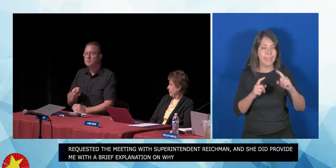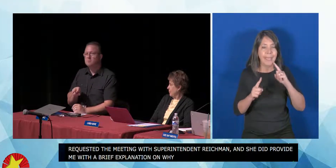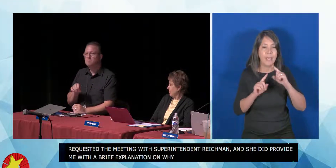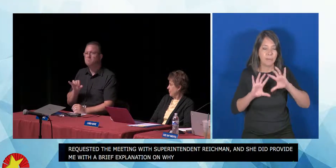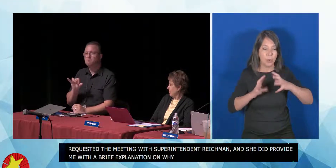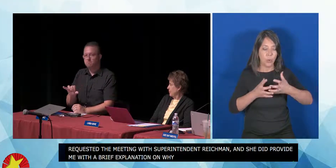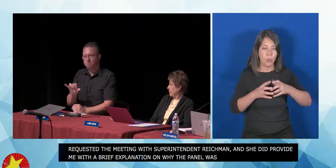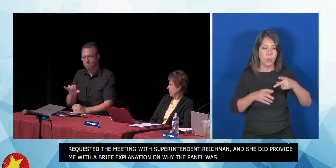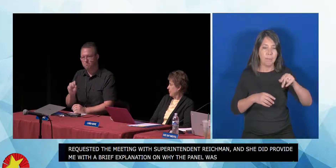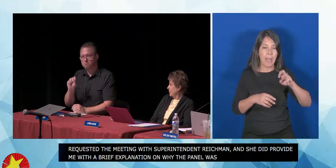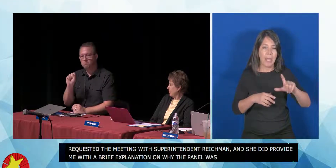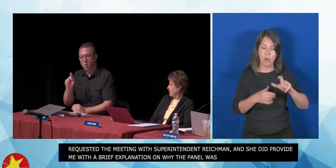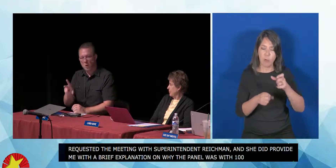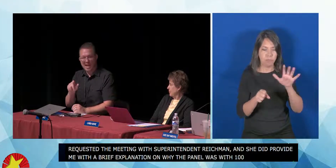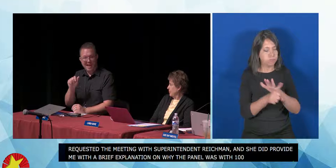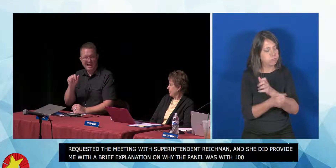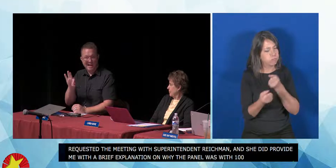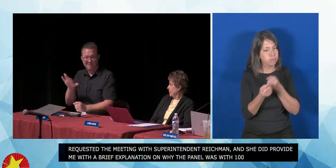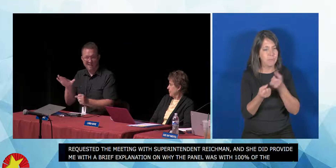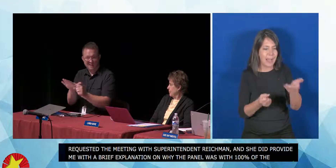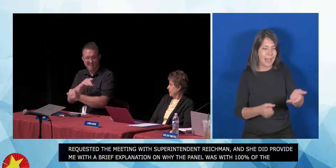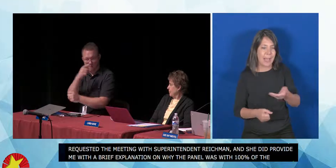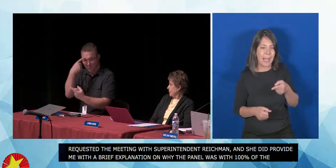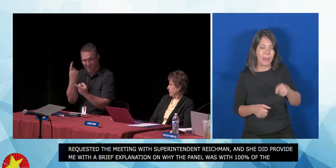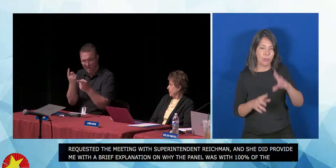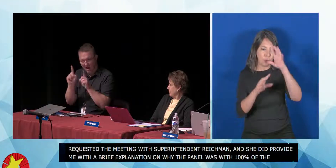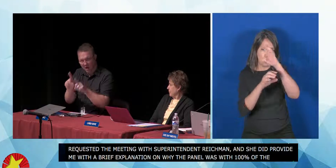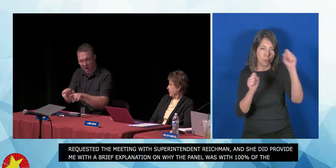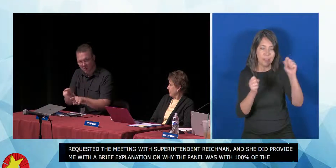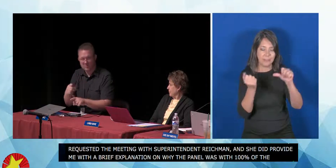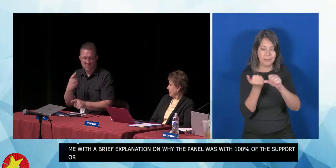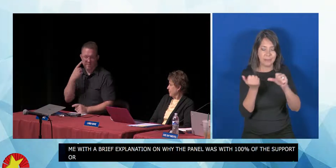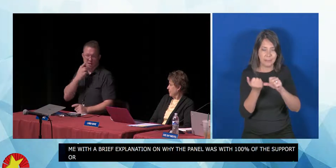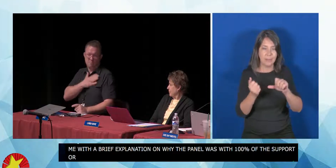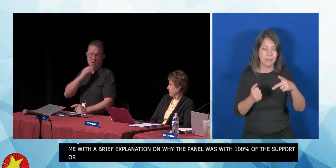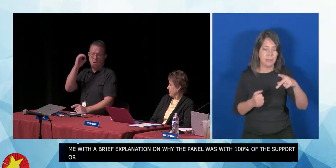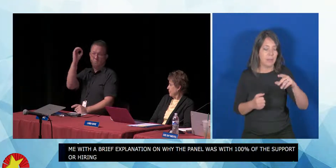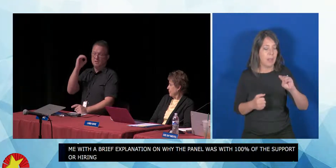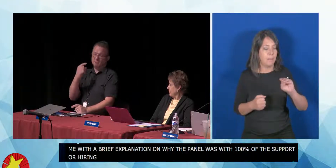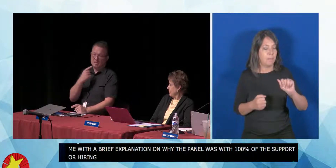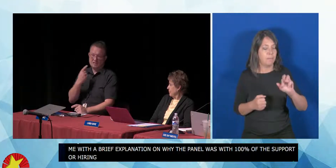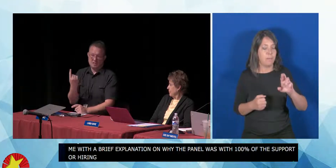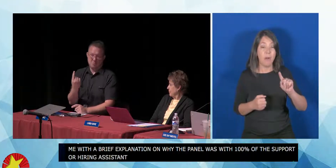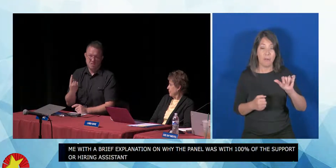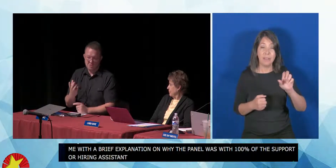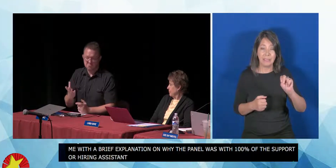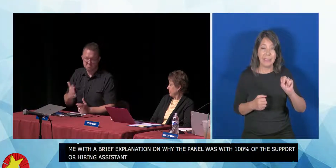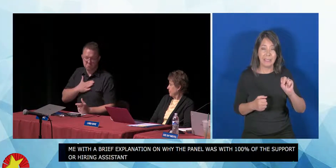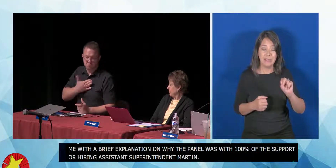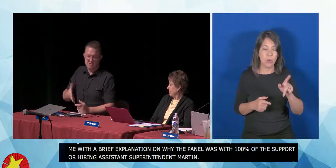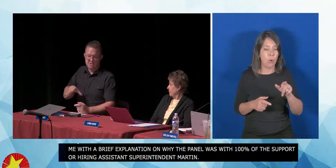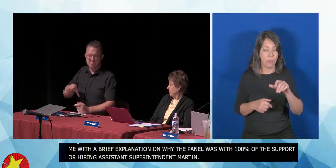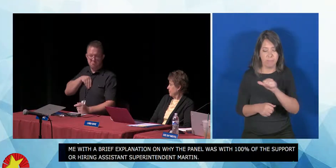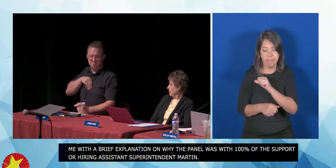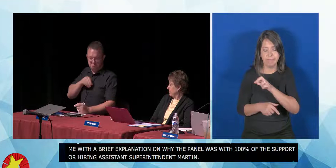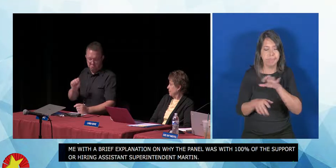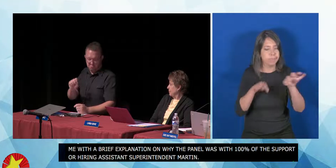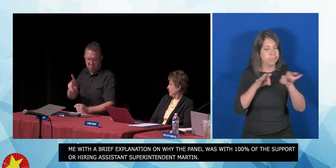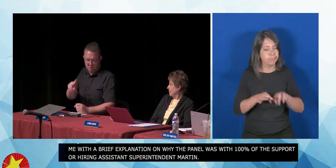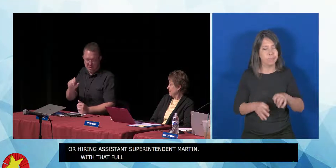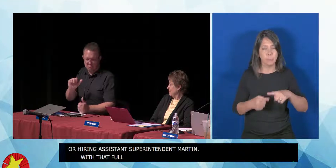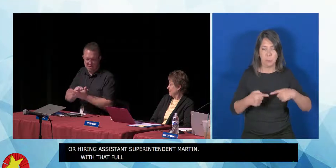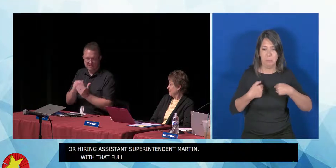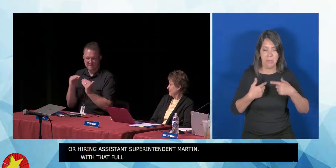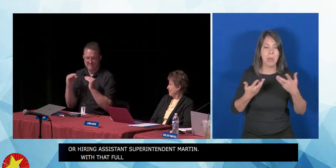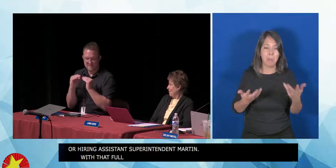of the hiring of Assistant Superintendent Martin. And with that full confidence, I